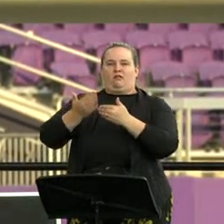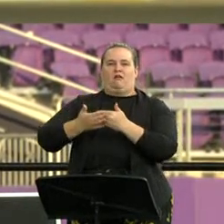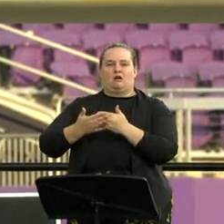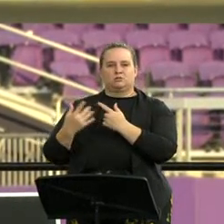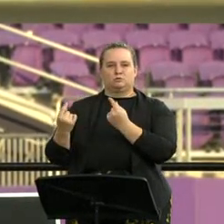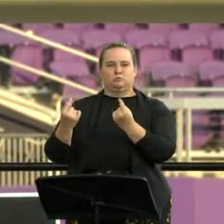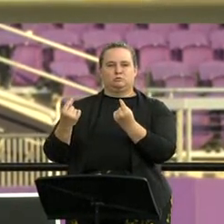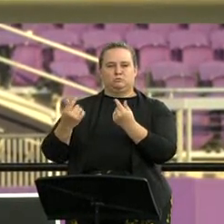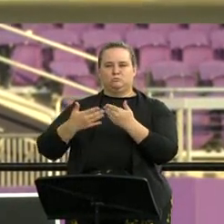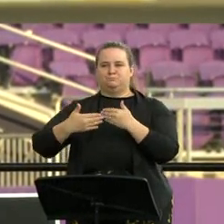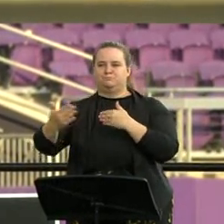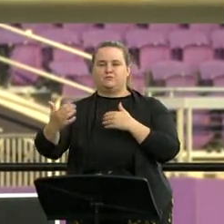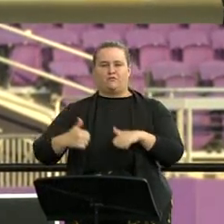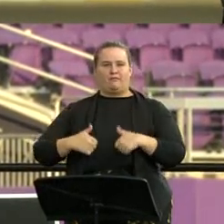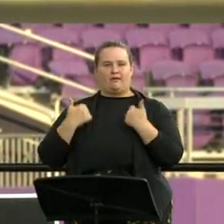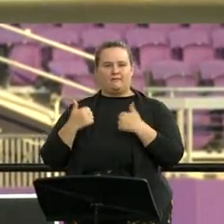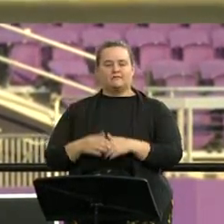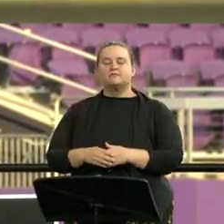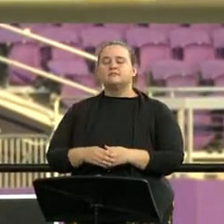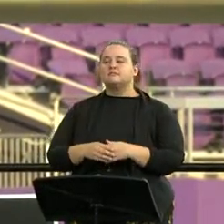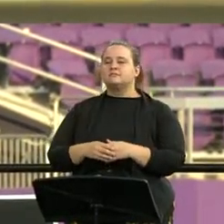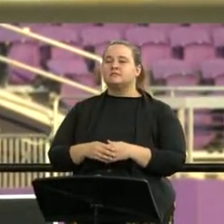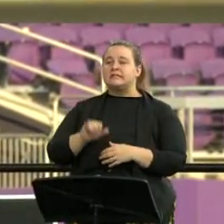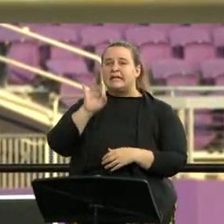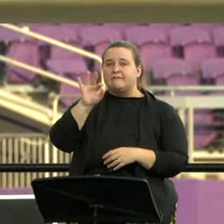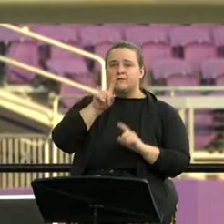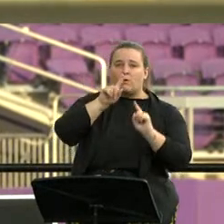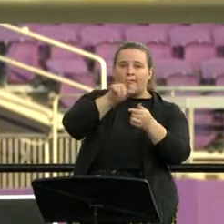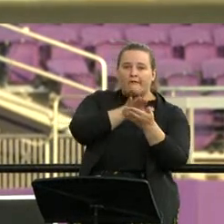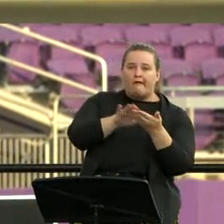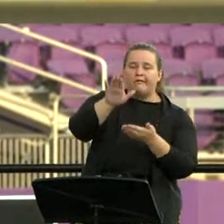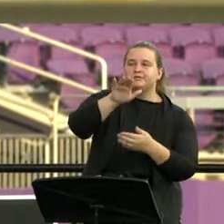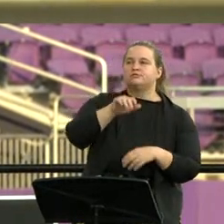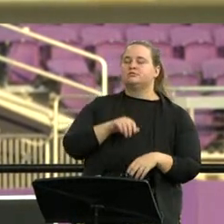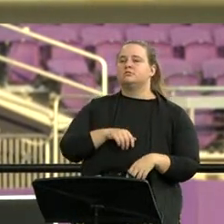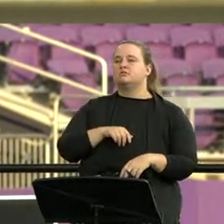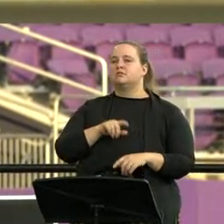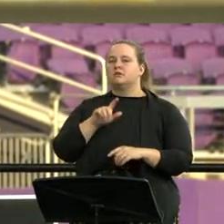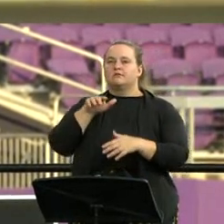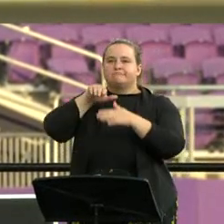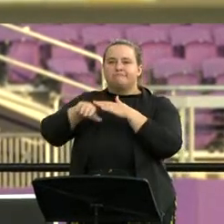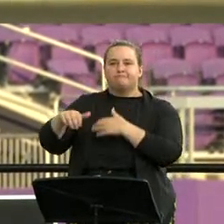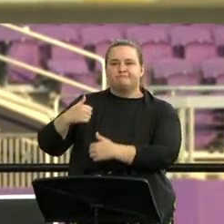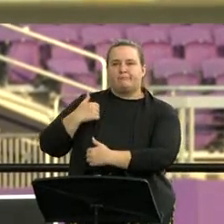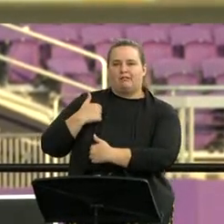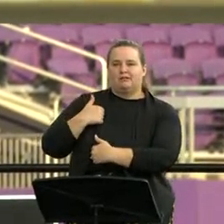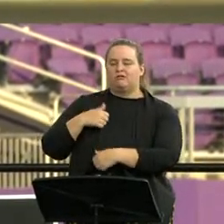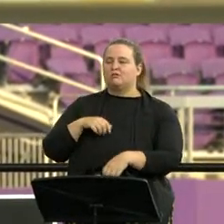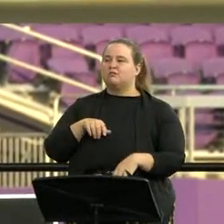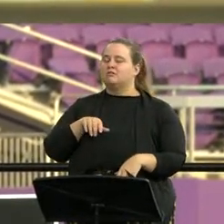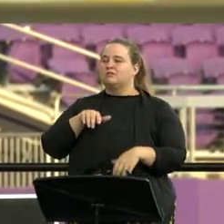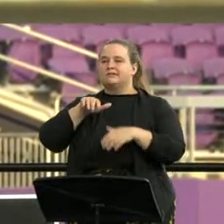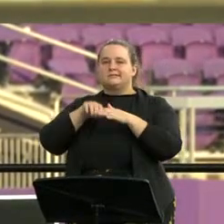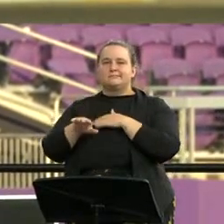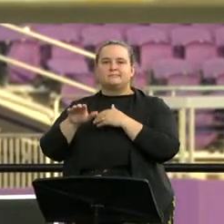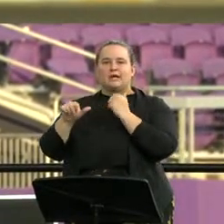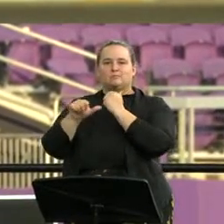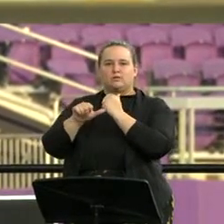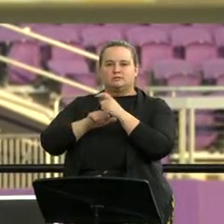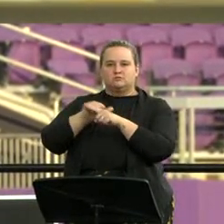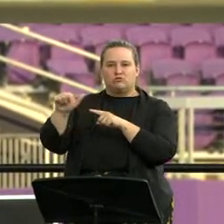steps that you'll take in life. Whether you'll head off to college, go into the military, go into an